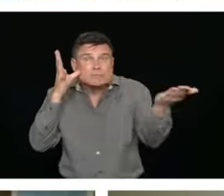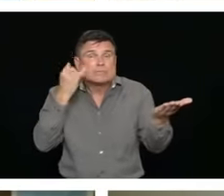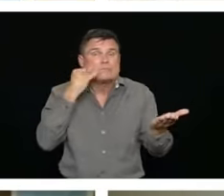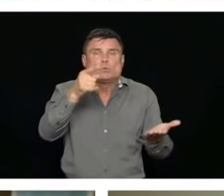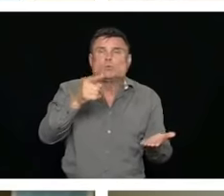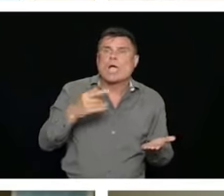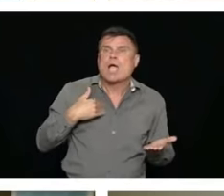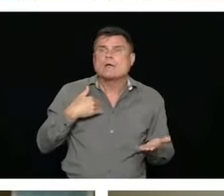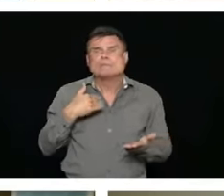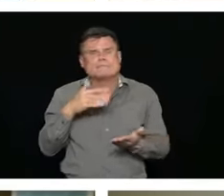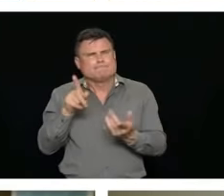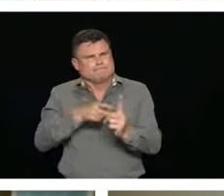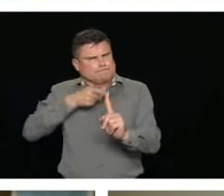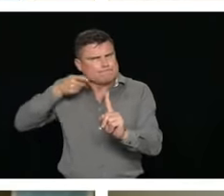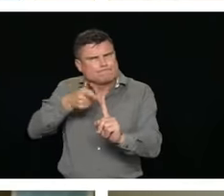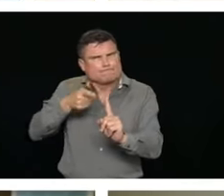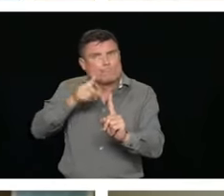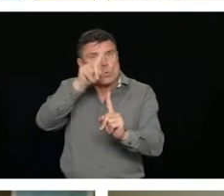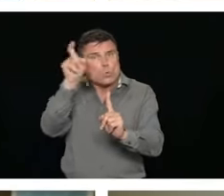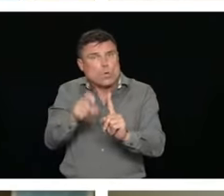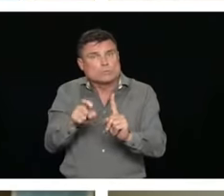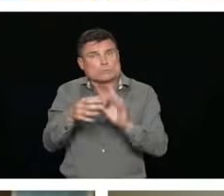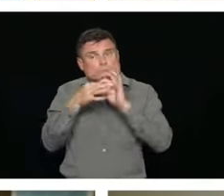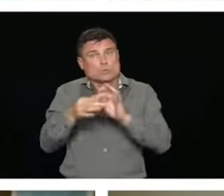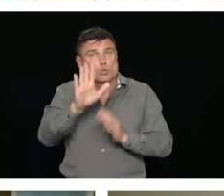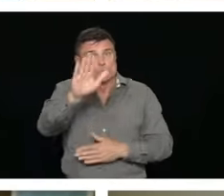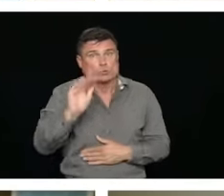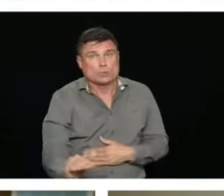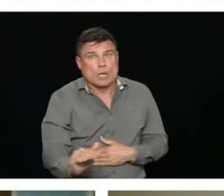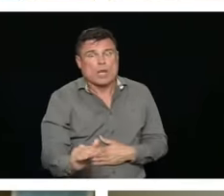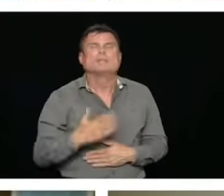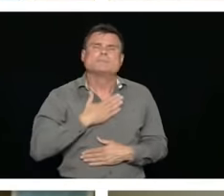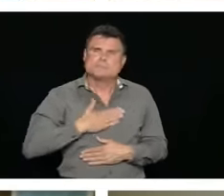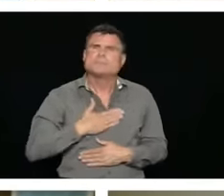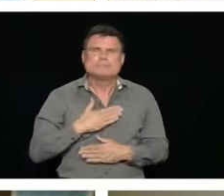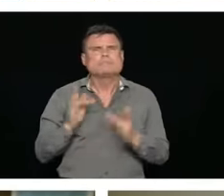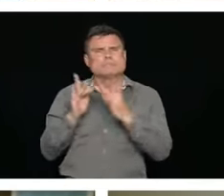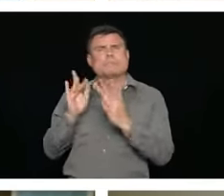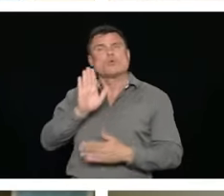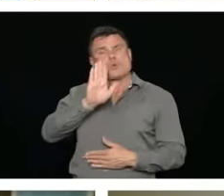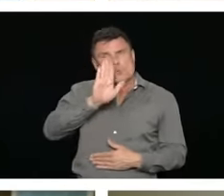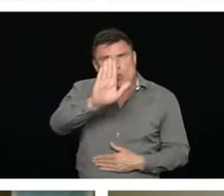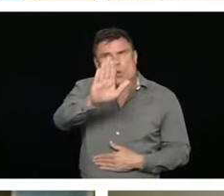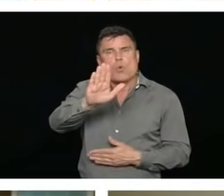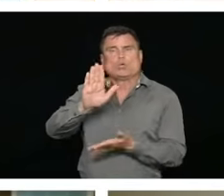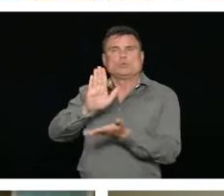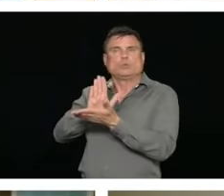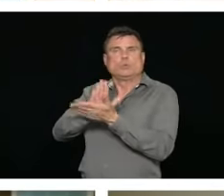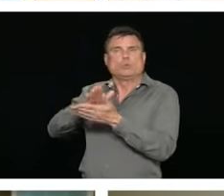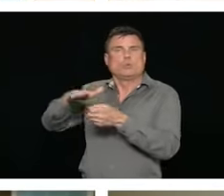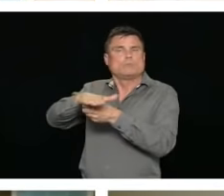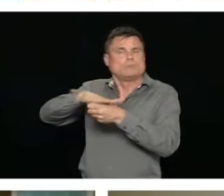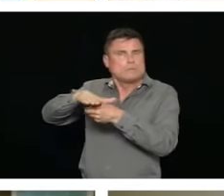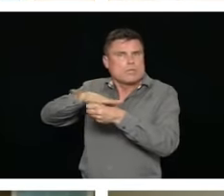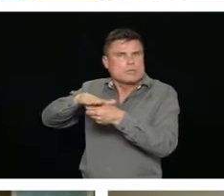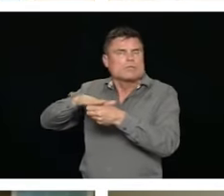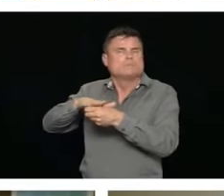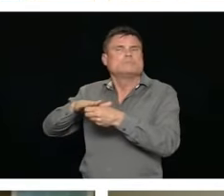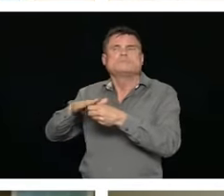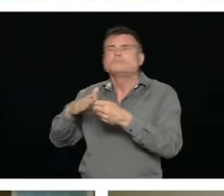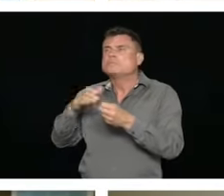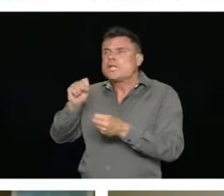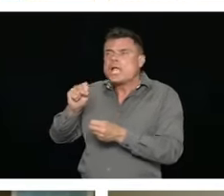what's going to happen in school, please contact your local school board. The Ministry of Education website regularly updates its facts, and it's a